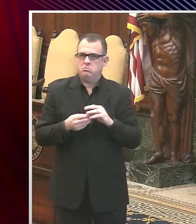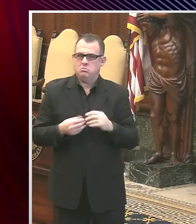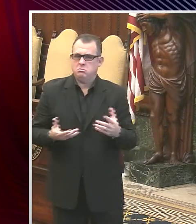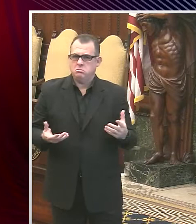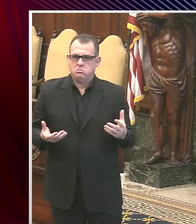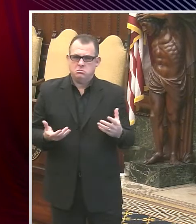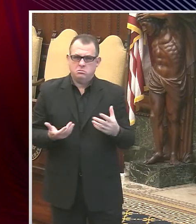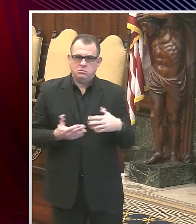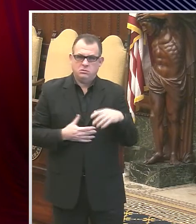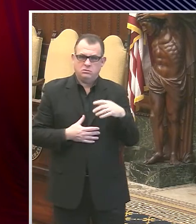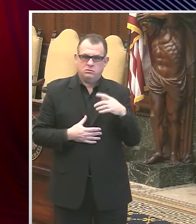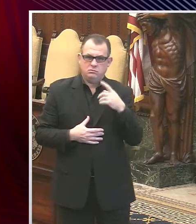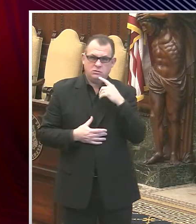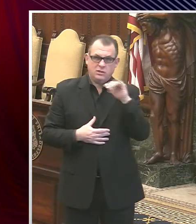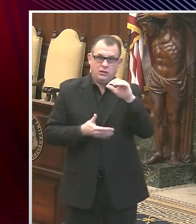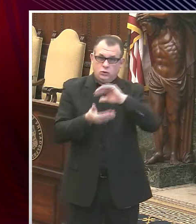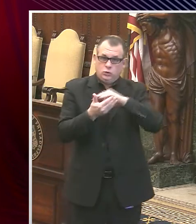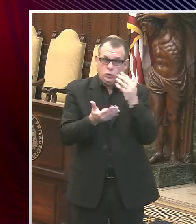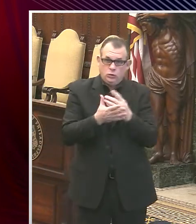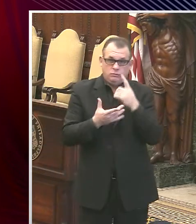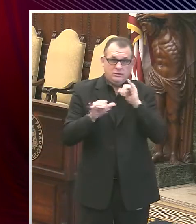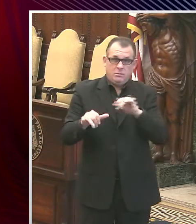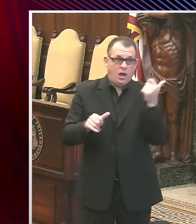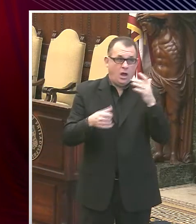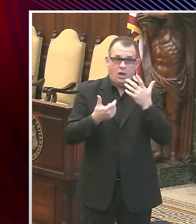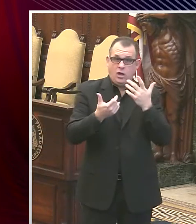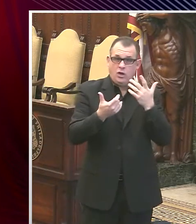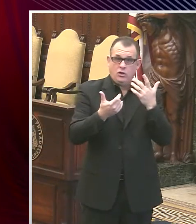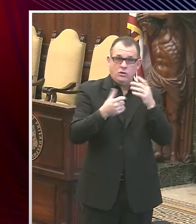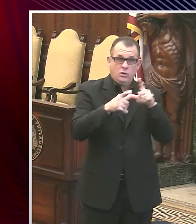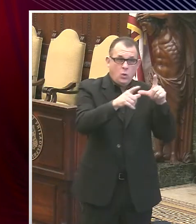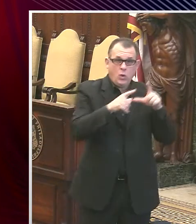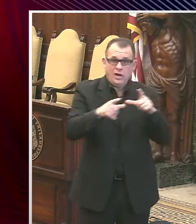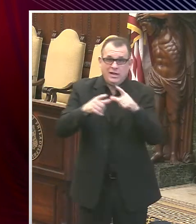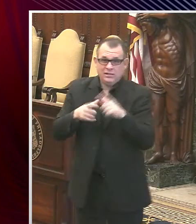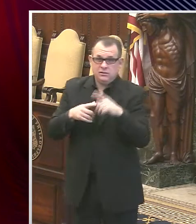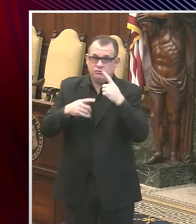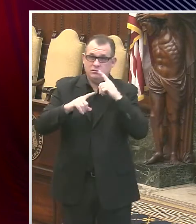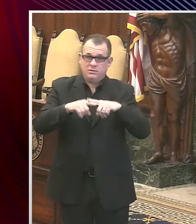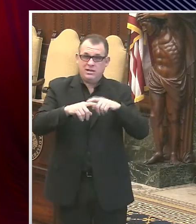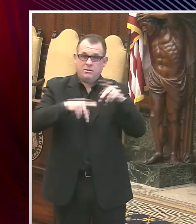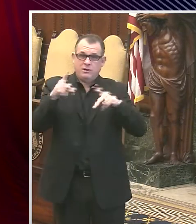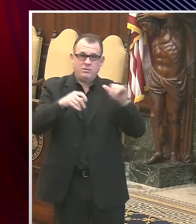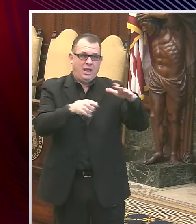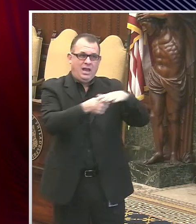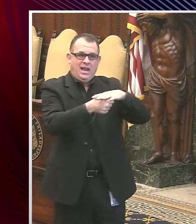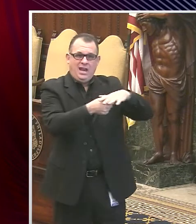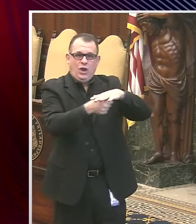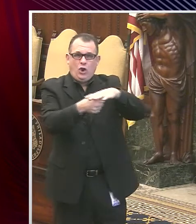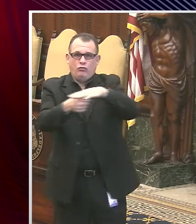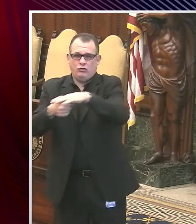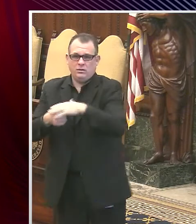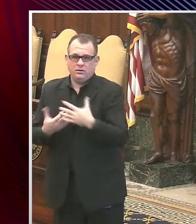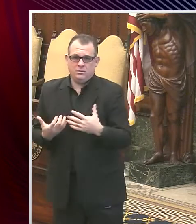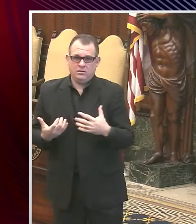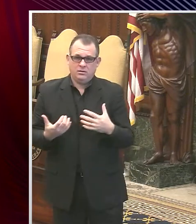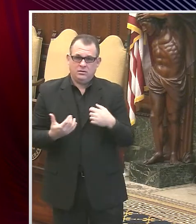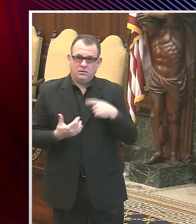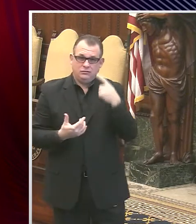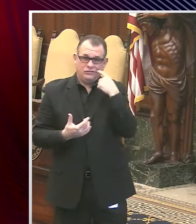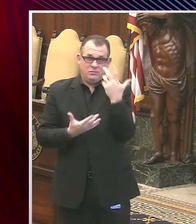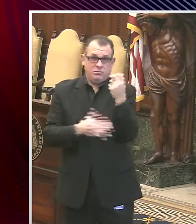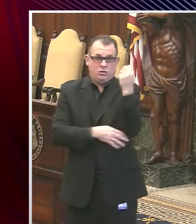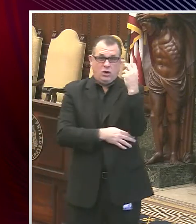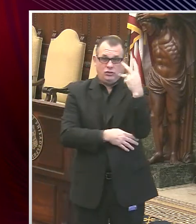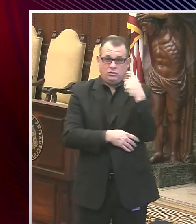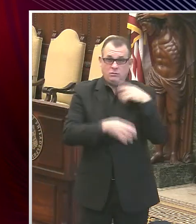get doses on the same as every other jurisdiction on a per capita basis. Okay. And again, that briefing was just at noon,